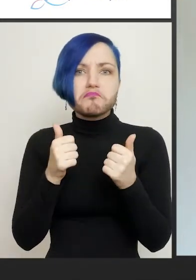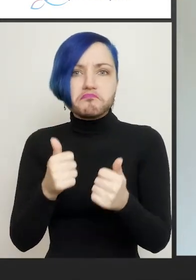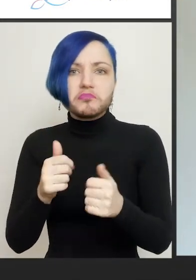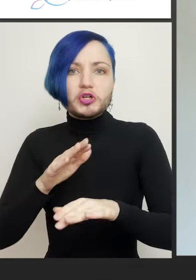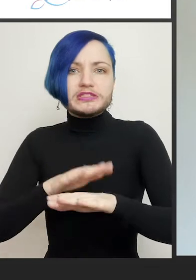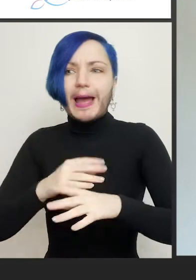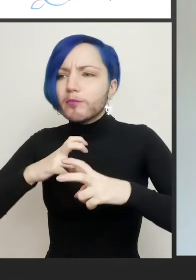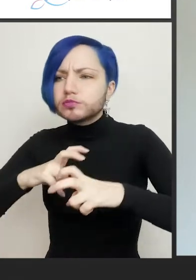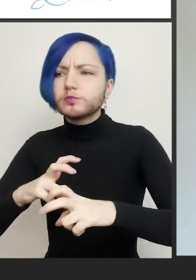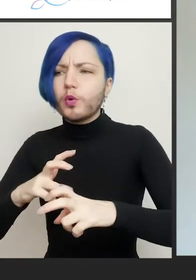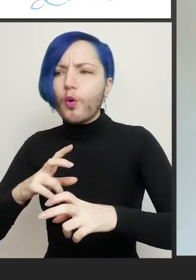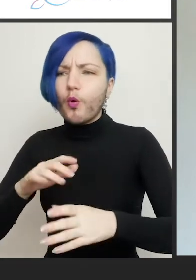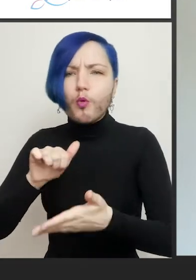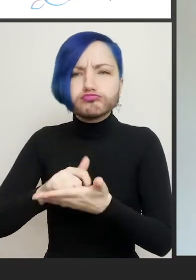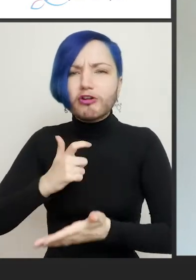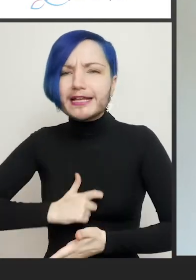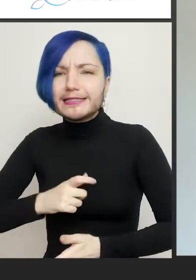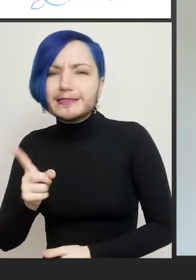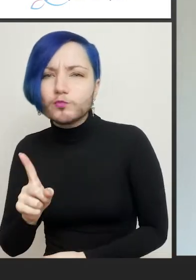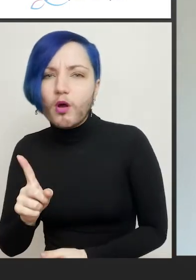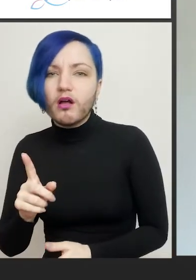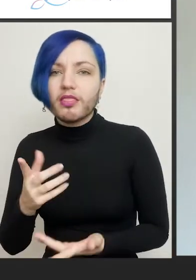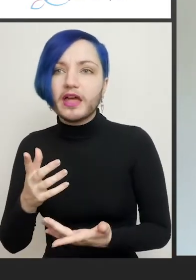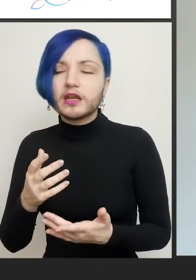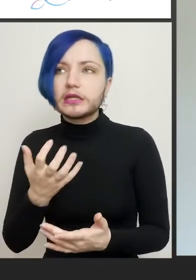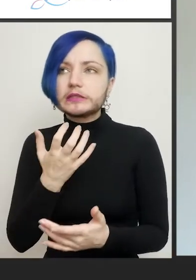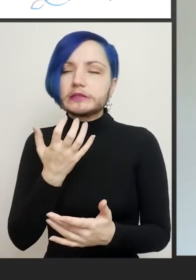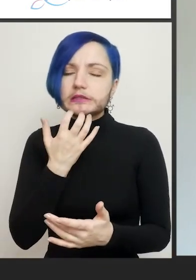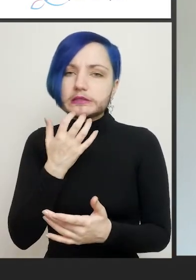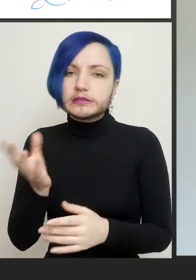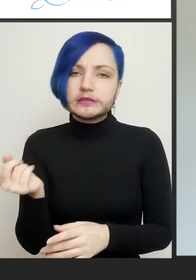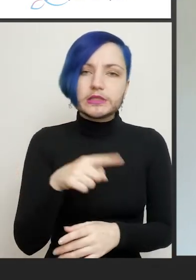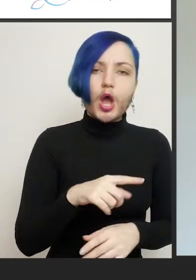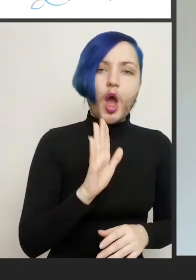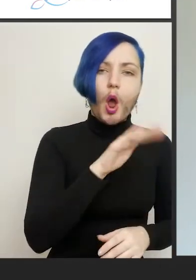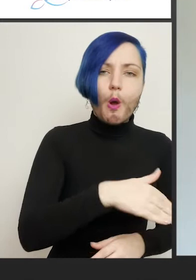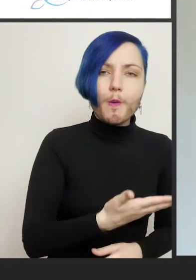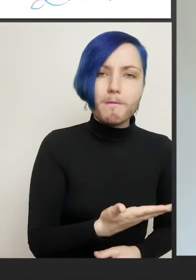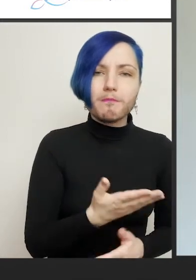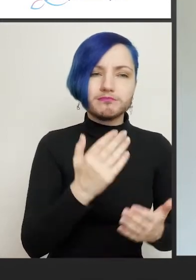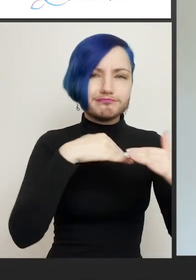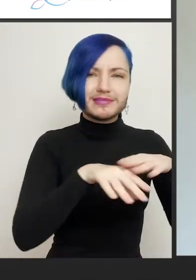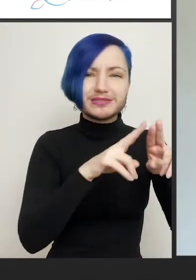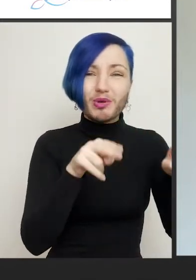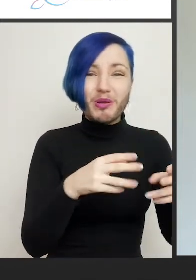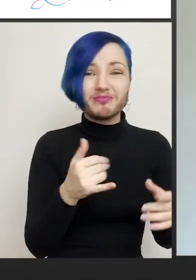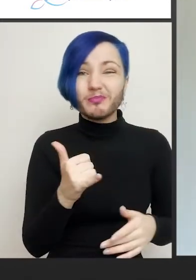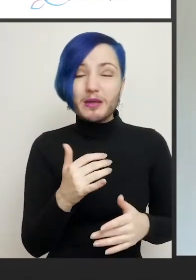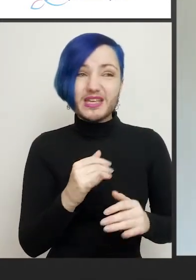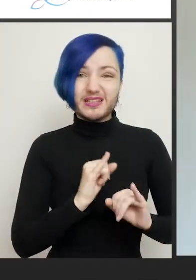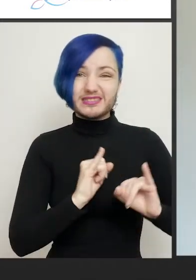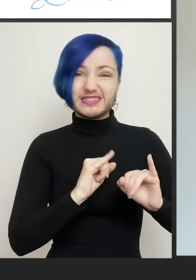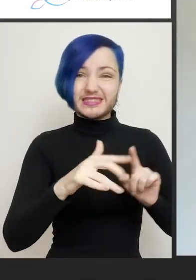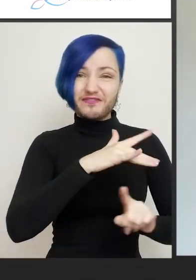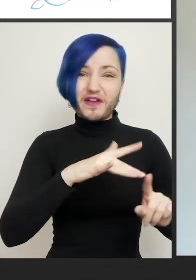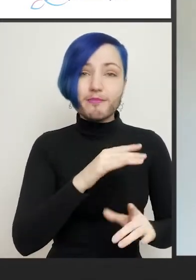start exploring your identity, and then they had to, you know, they decided to move home, and so they just started to explore, and then they've moved back home into perhaps hostile